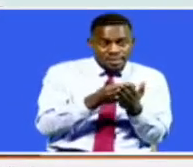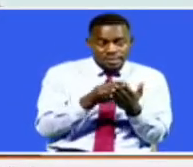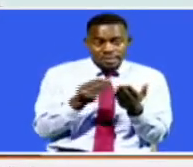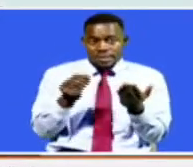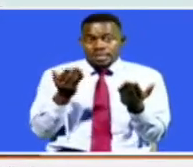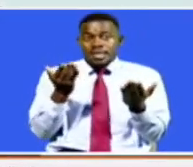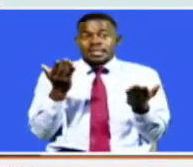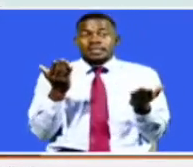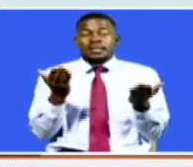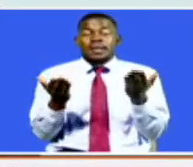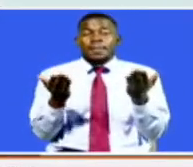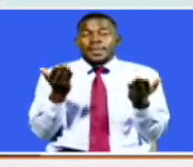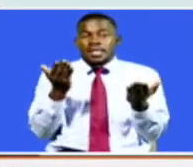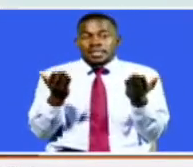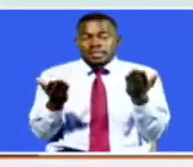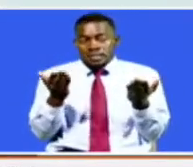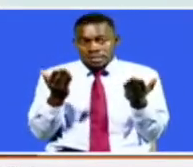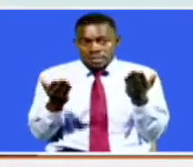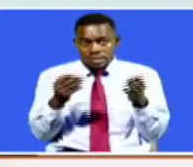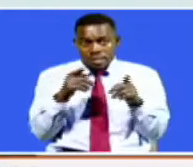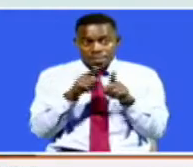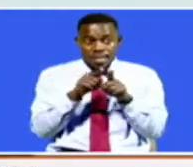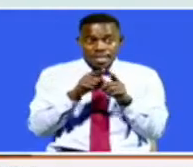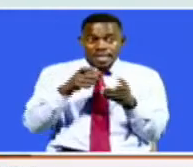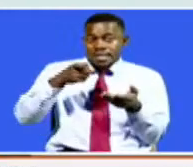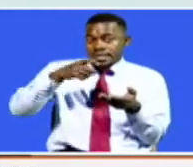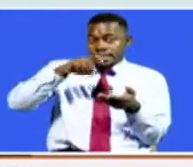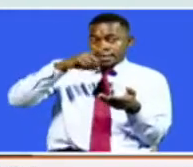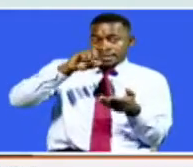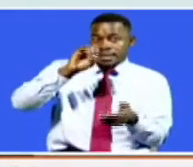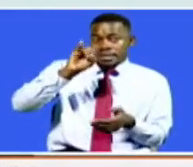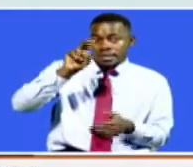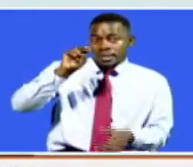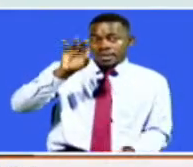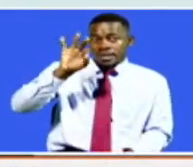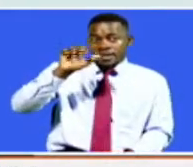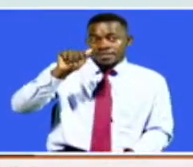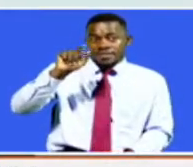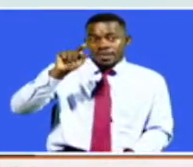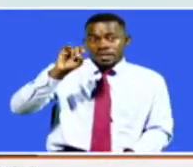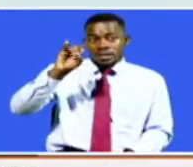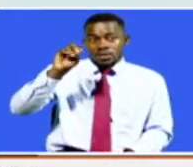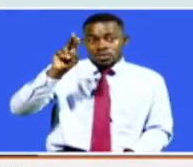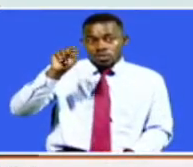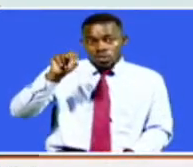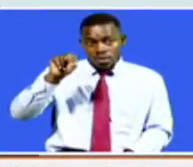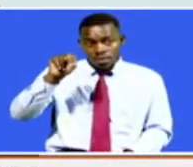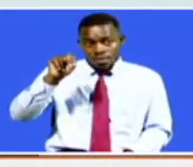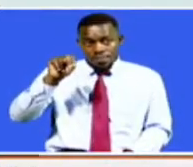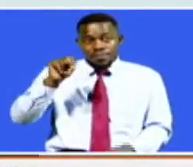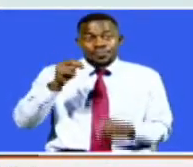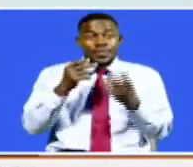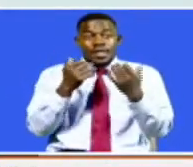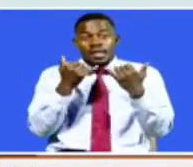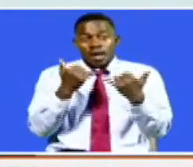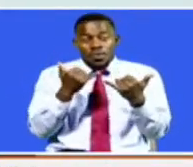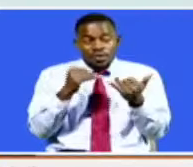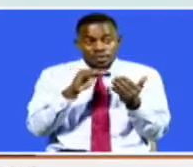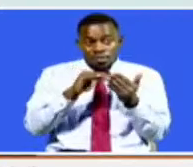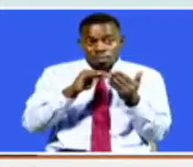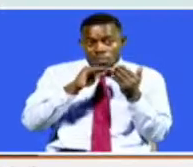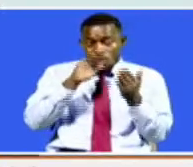been contributing to increase in inflation. So in our view, it was very critical that we